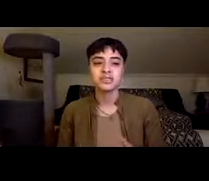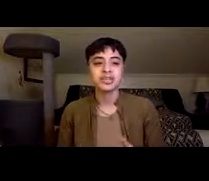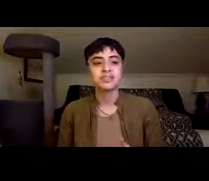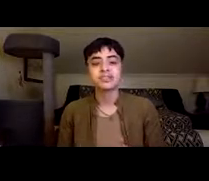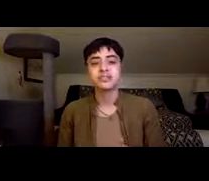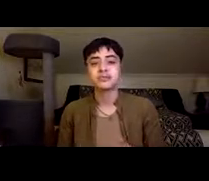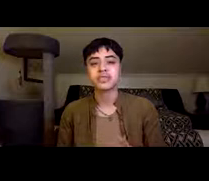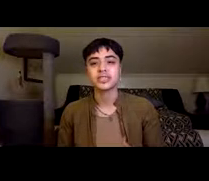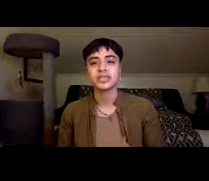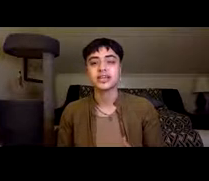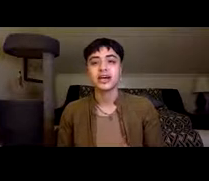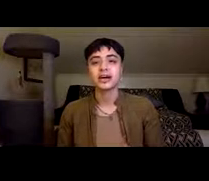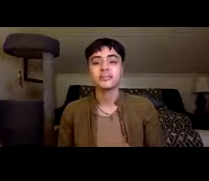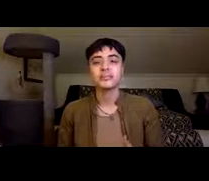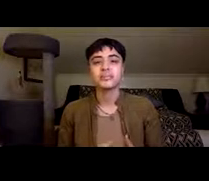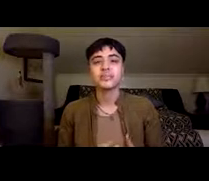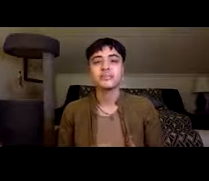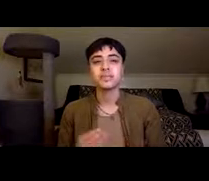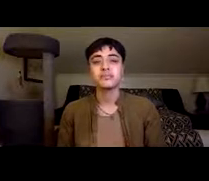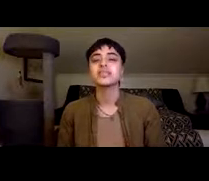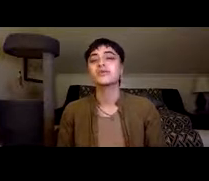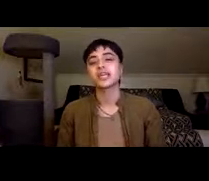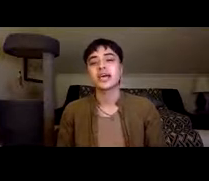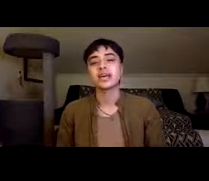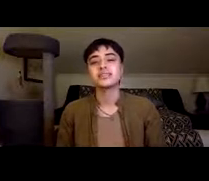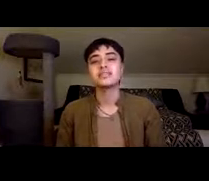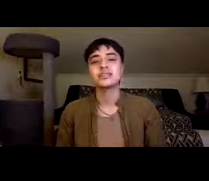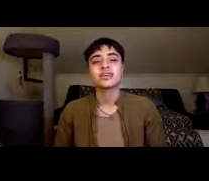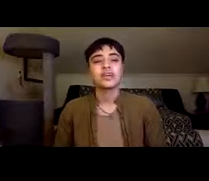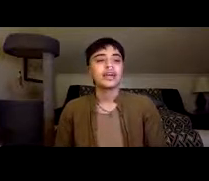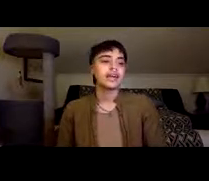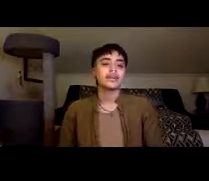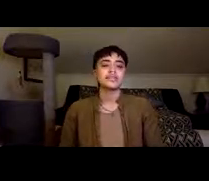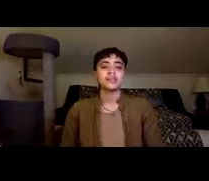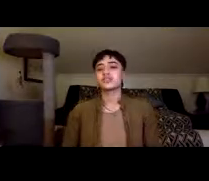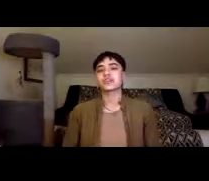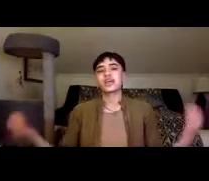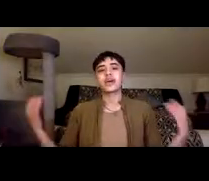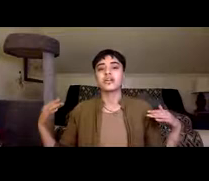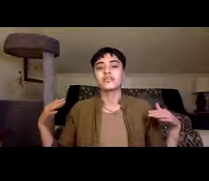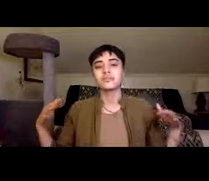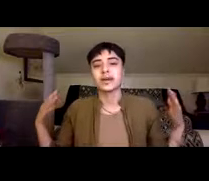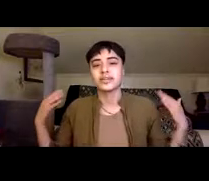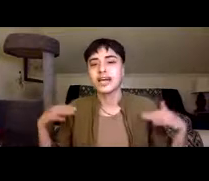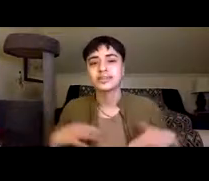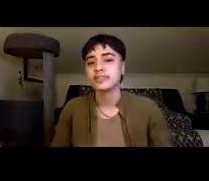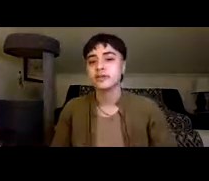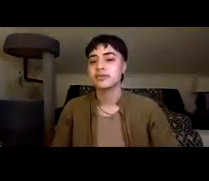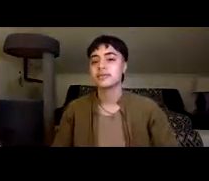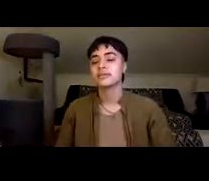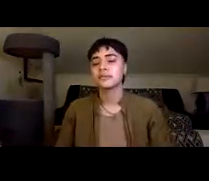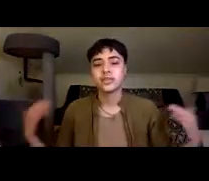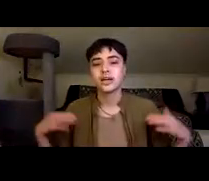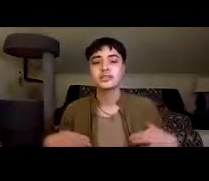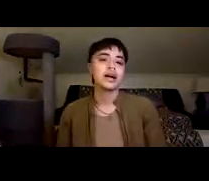business, is to really be really organized and make sure that all of my tasks are